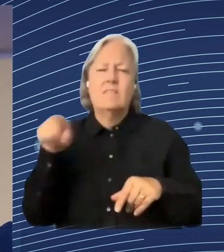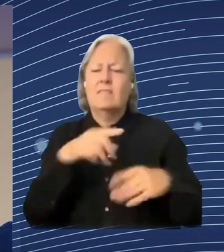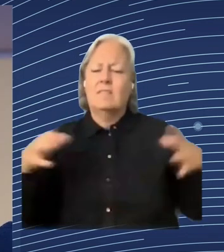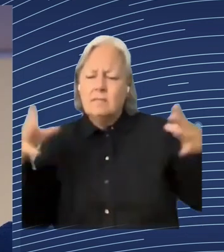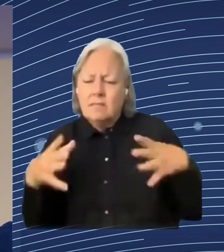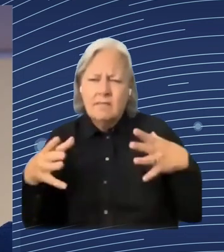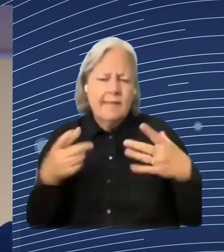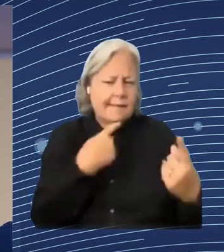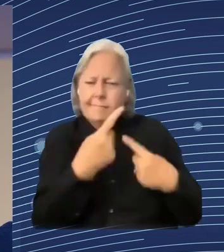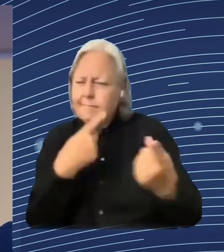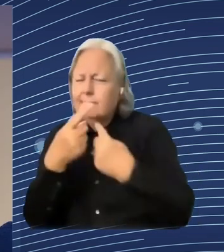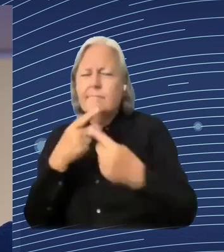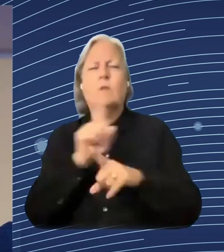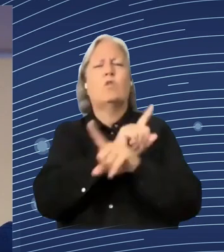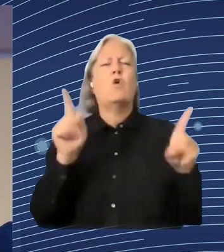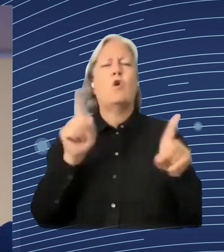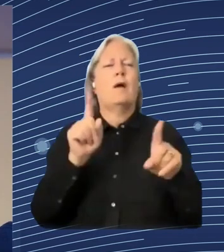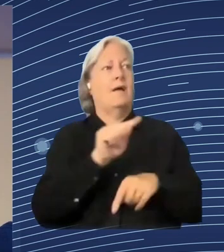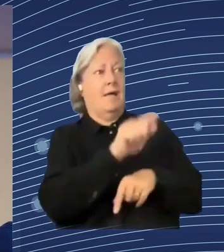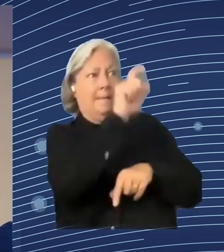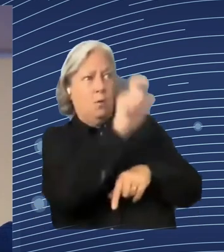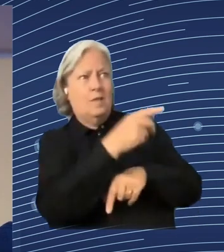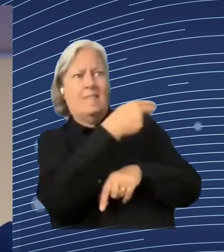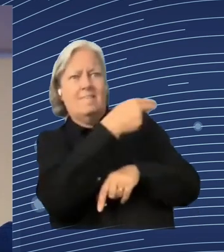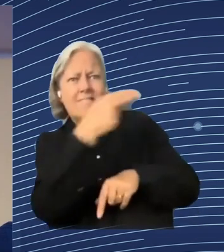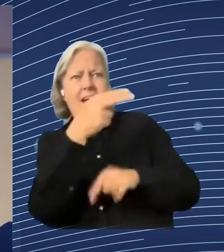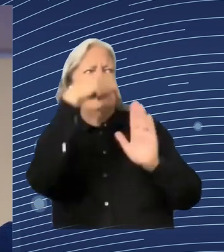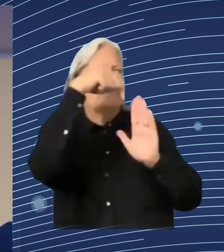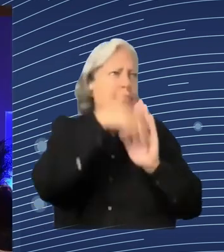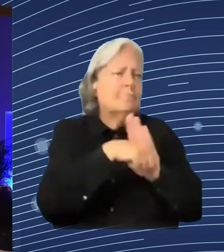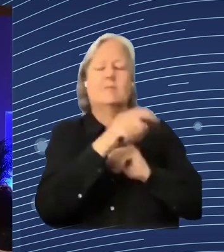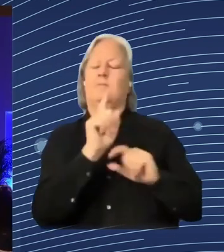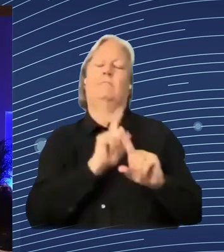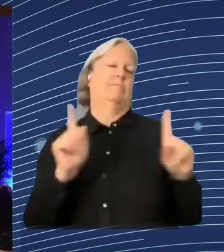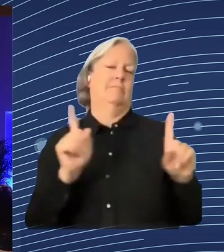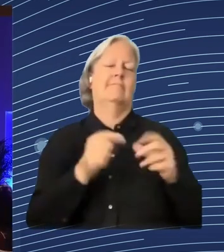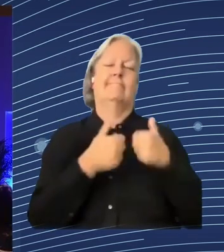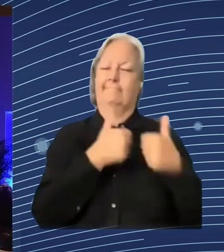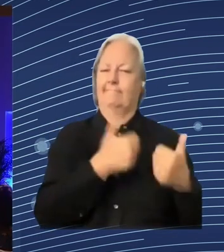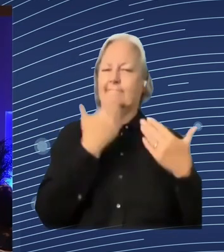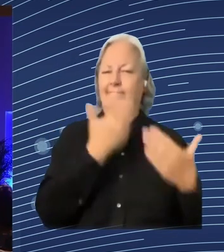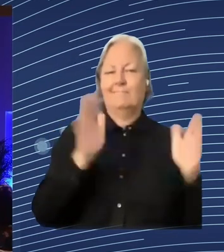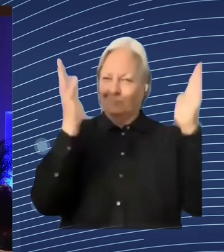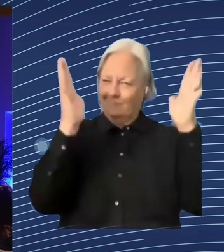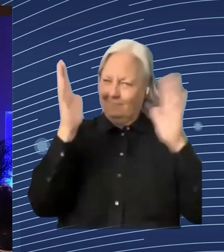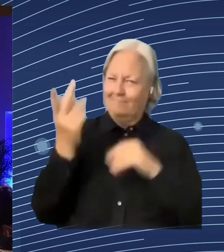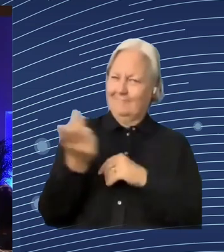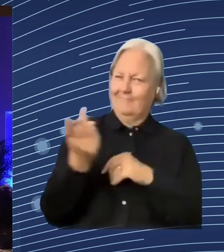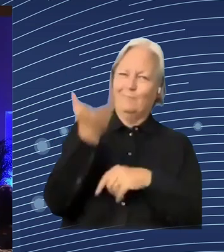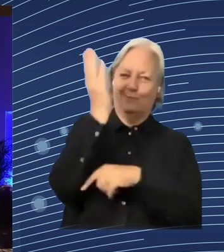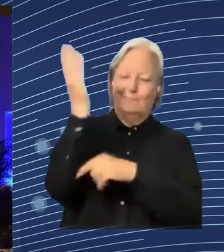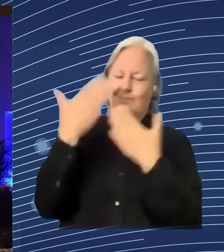no personal responses that we would gather at all. Excellent. Maria-Lisa and Lina, an applause, please. Thank you very much.